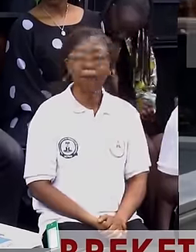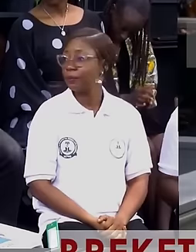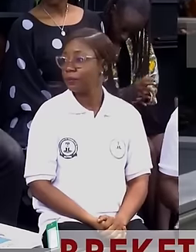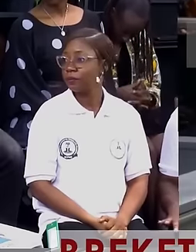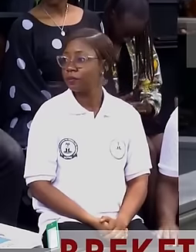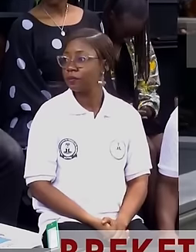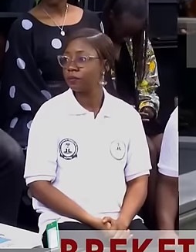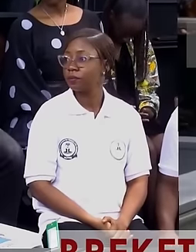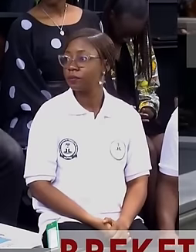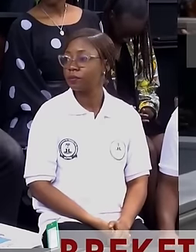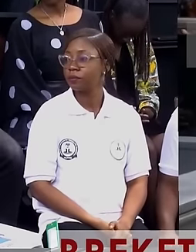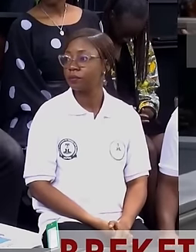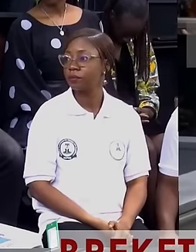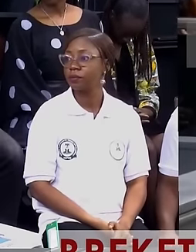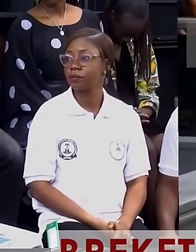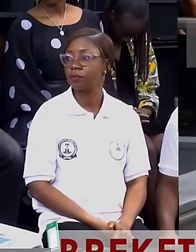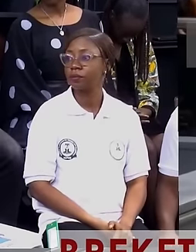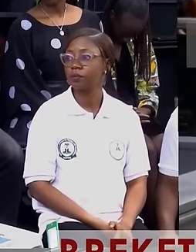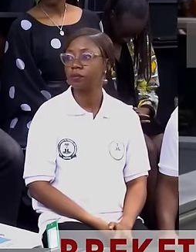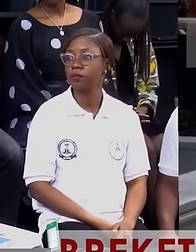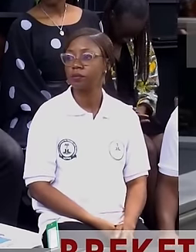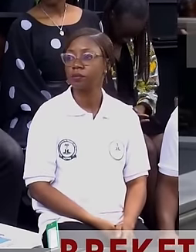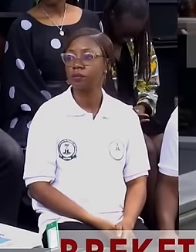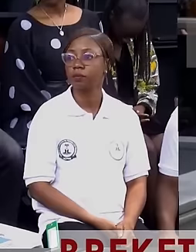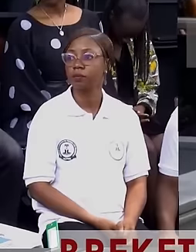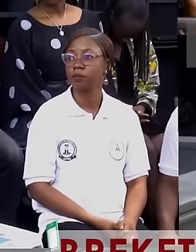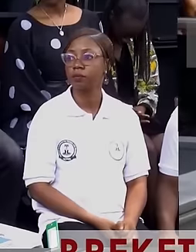Sorry, eh? Mm-hmm. Be done.